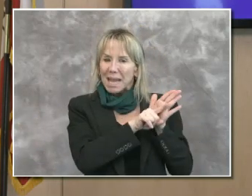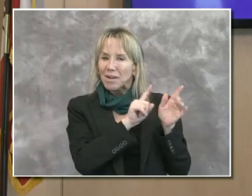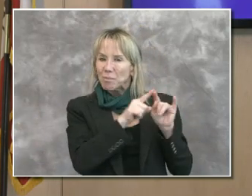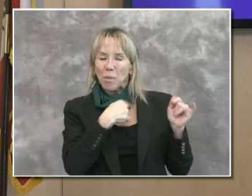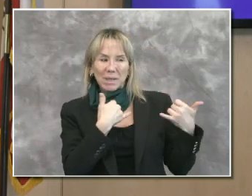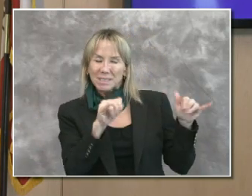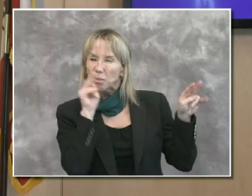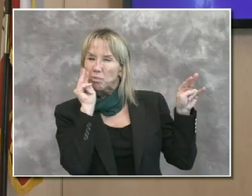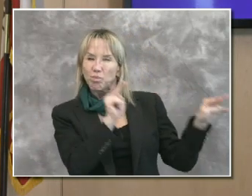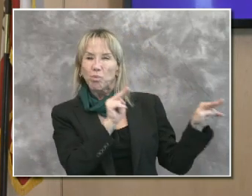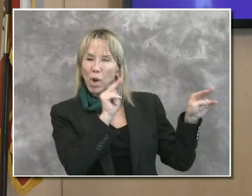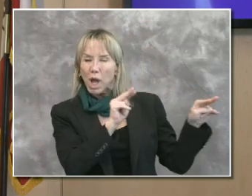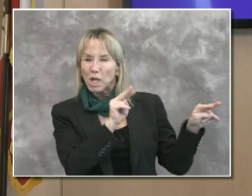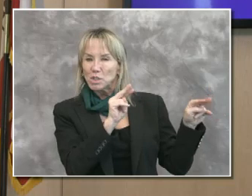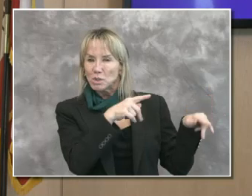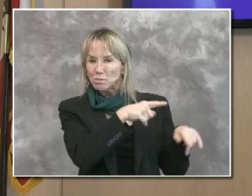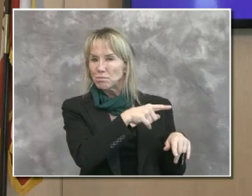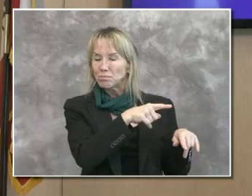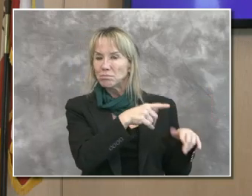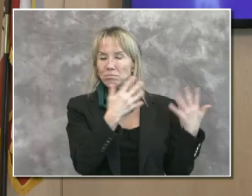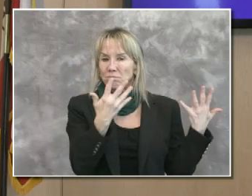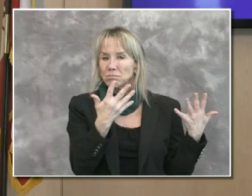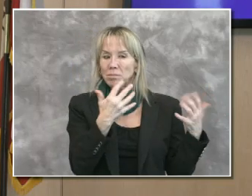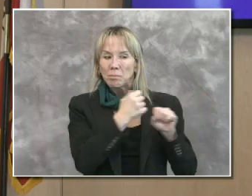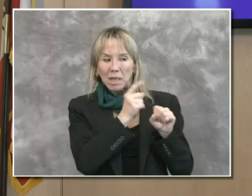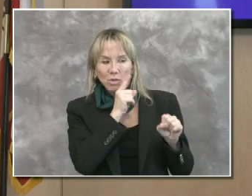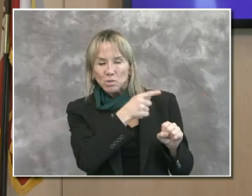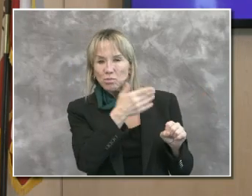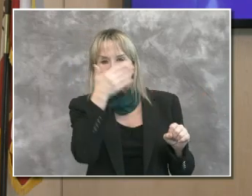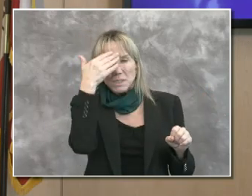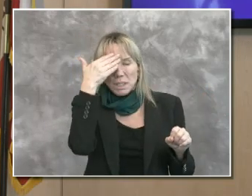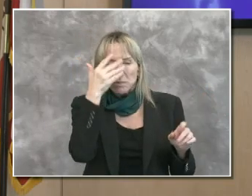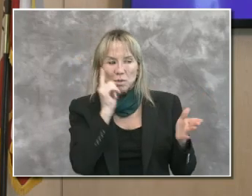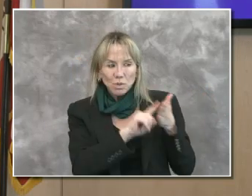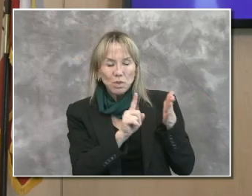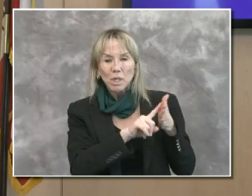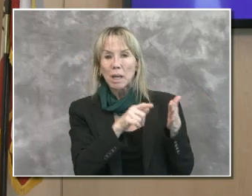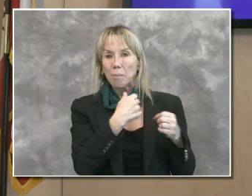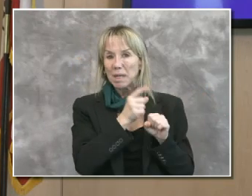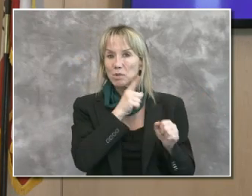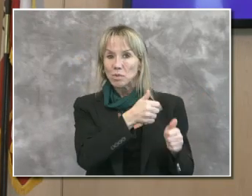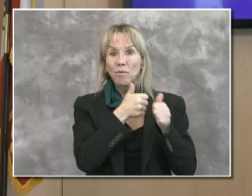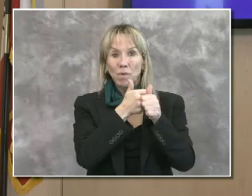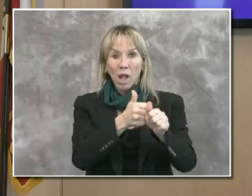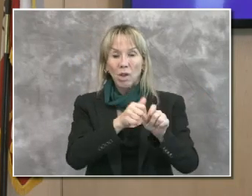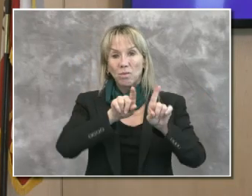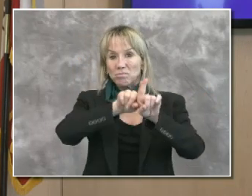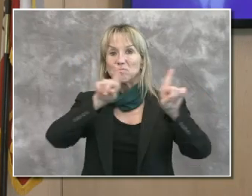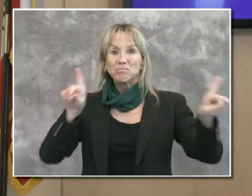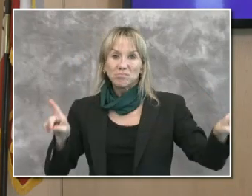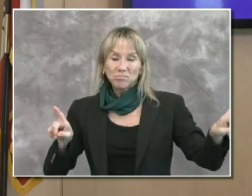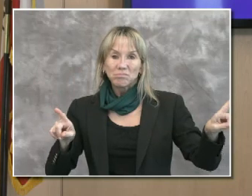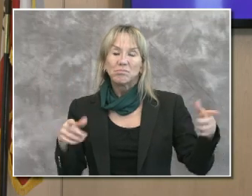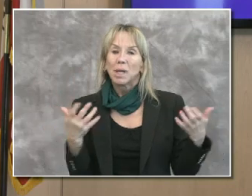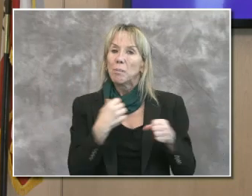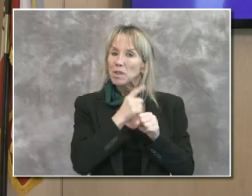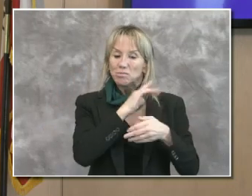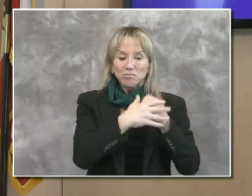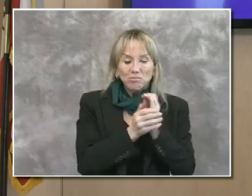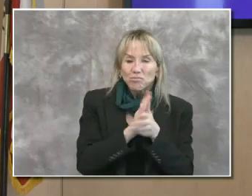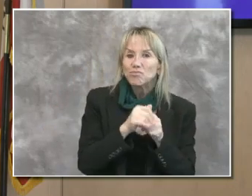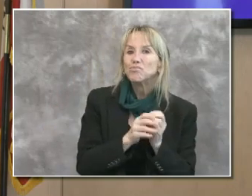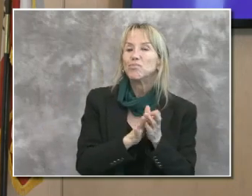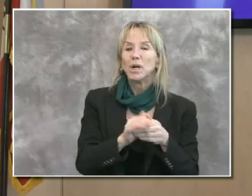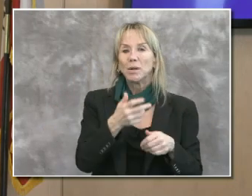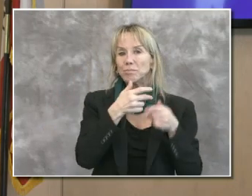the symptoms, continue to enforce physical distancing, continue to look for every possible thing we can do around cleanliness, hygiene, hand